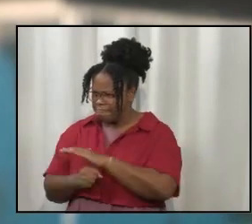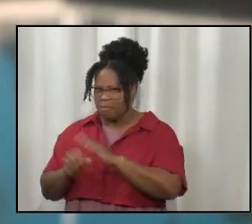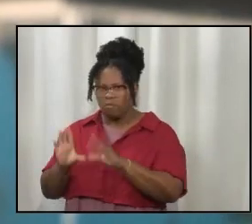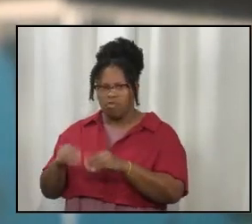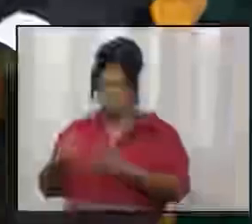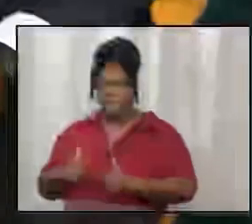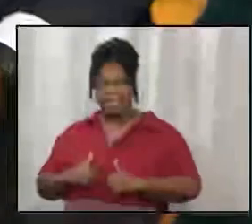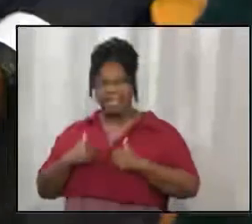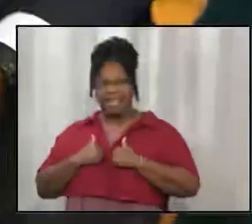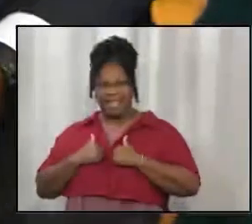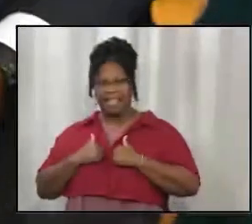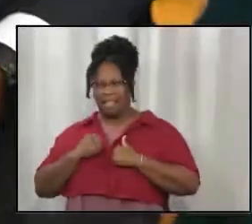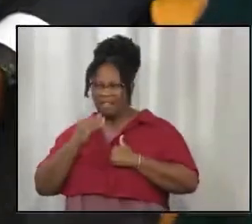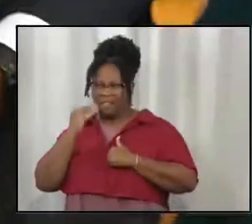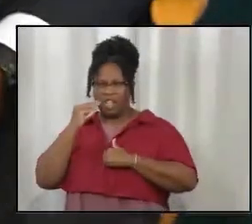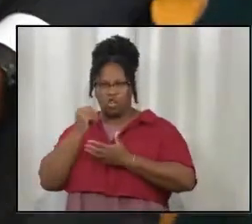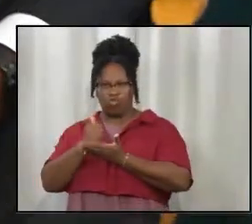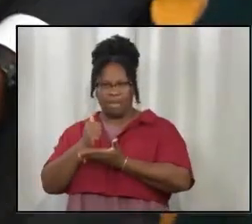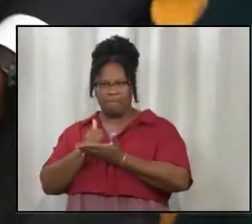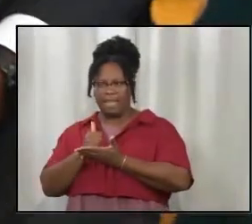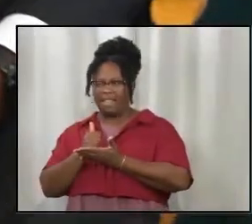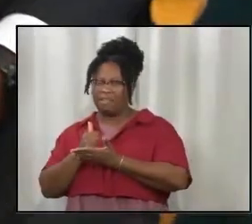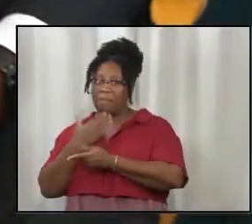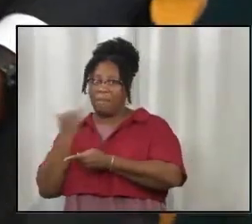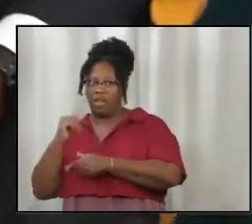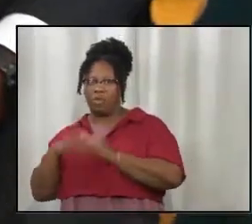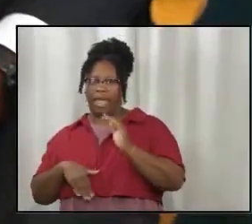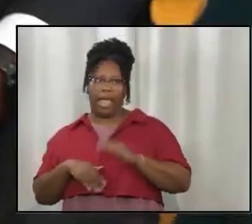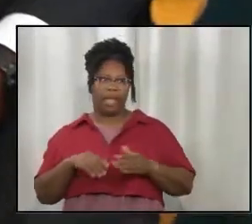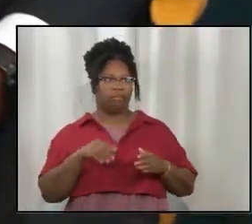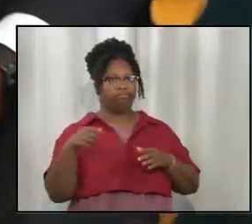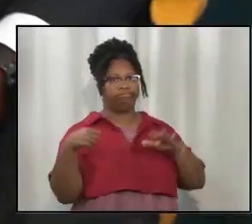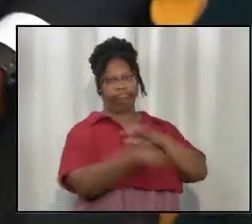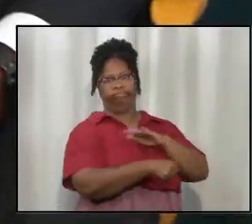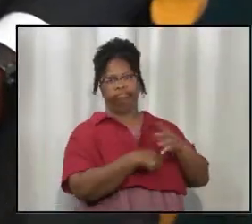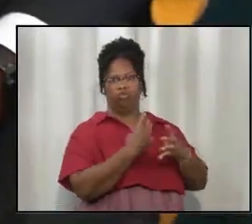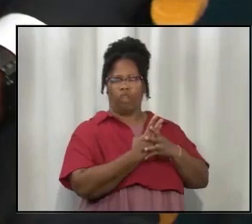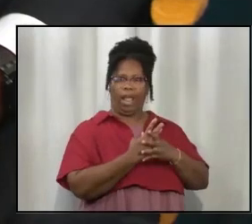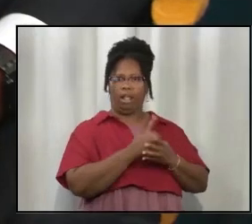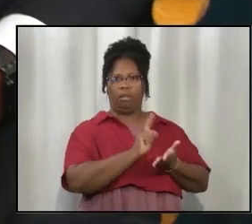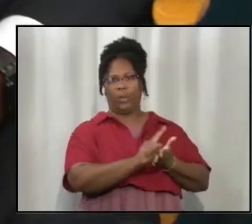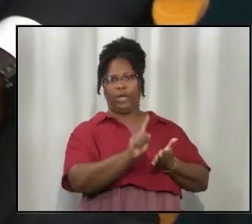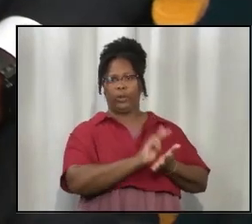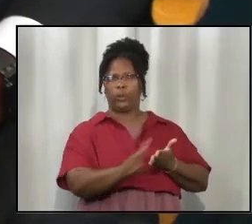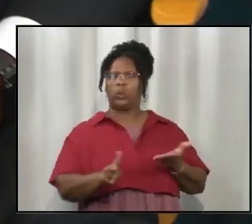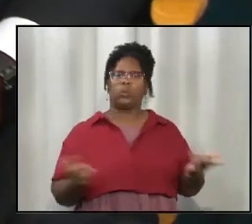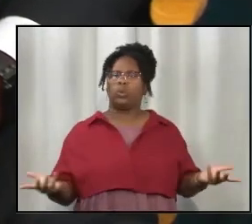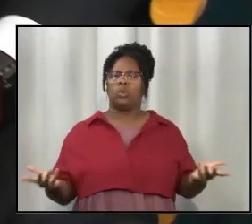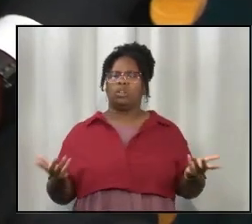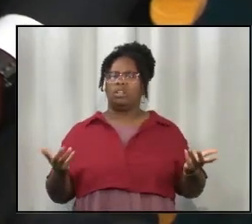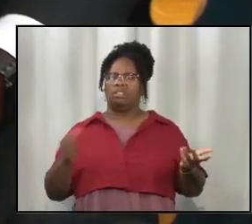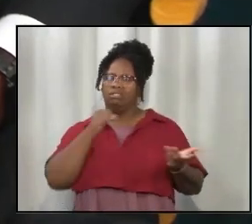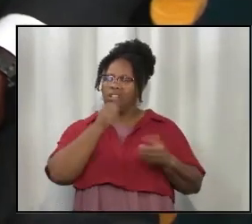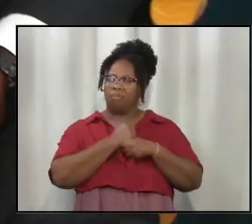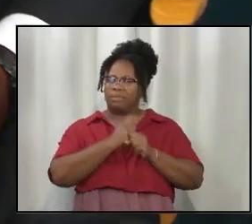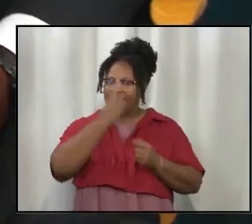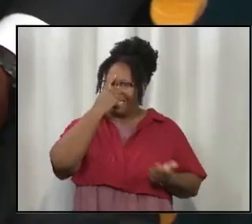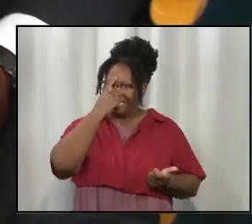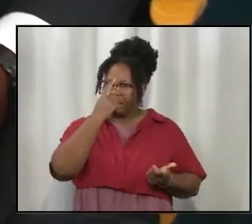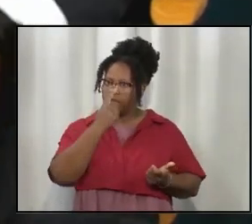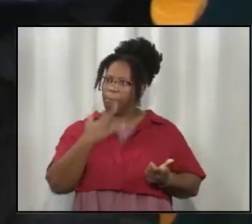or 90 days than having them go to jail for a week or two. It doesn't make sense in the criminal justice system, but that's how we normally treat them.